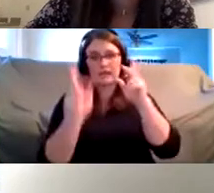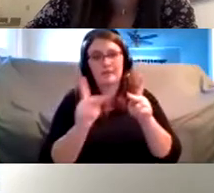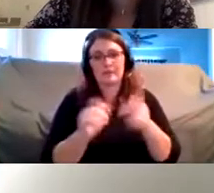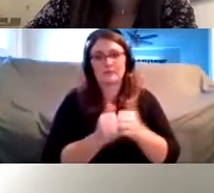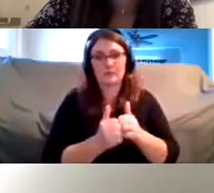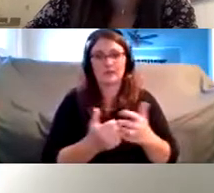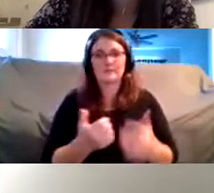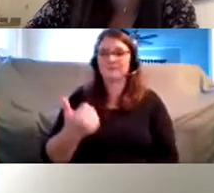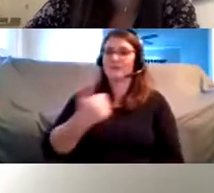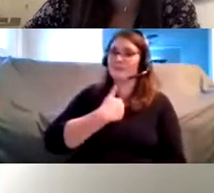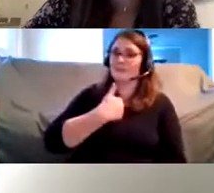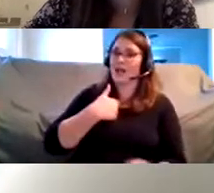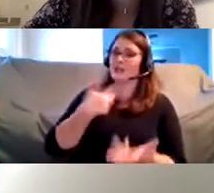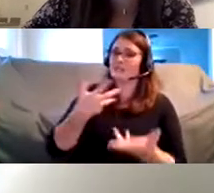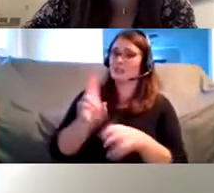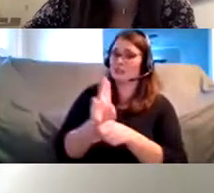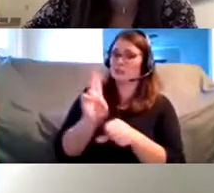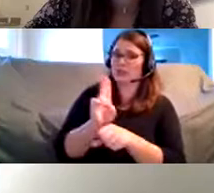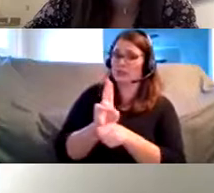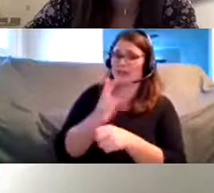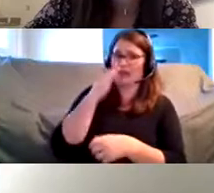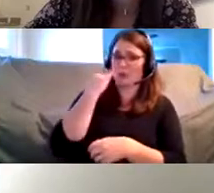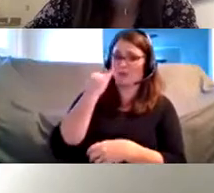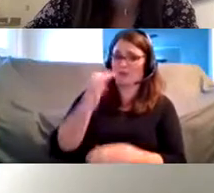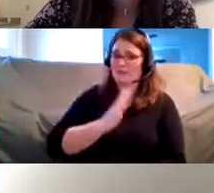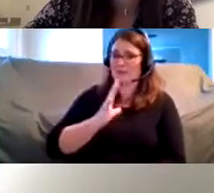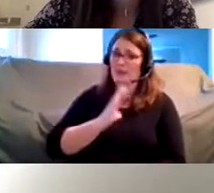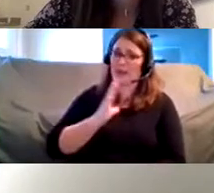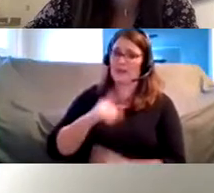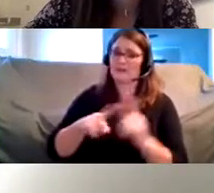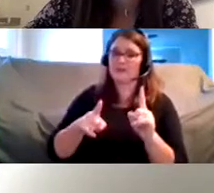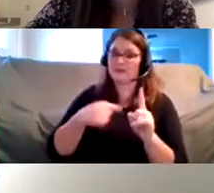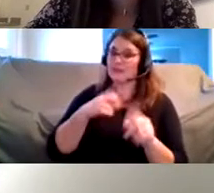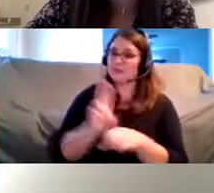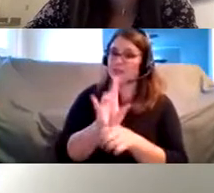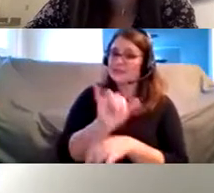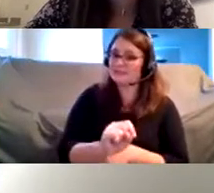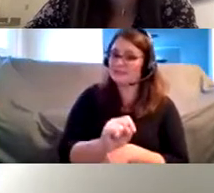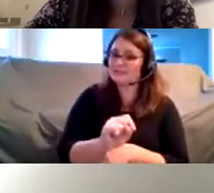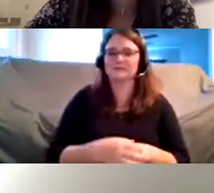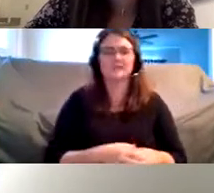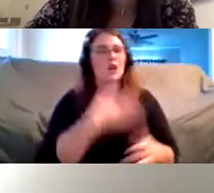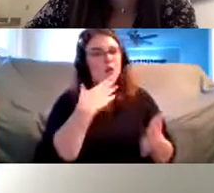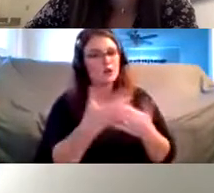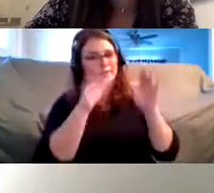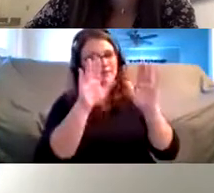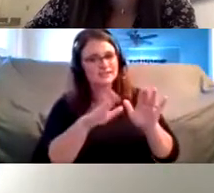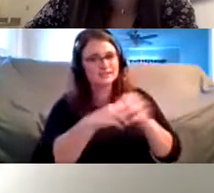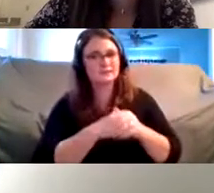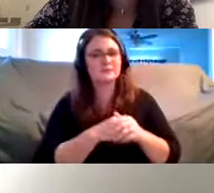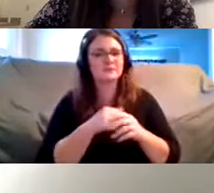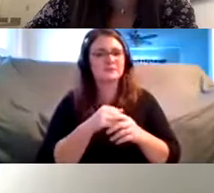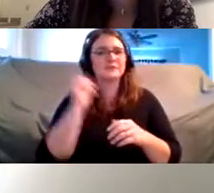one. I don't know if it's polite or not, but I have. Good. That's awesome. So one of the, I'm